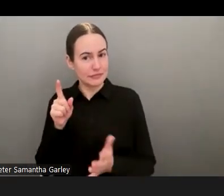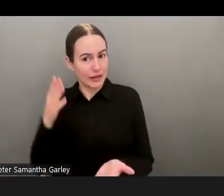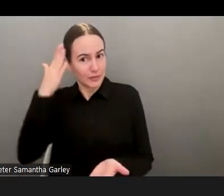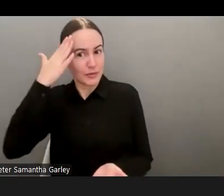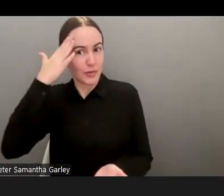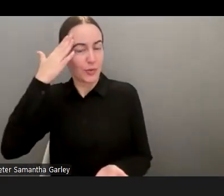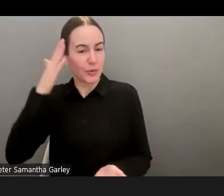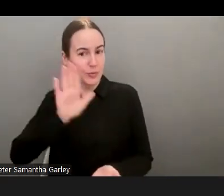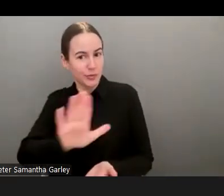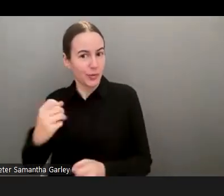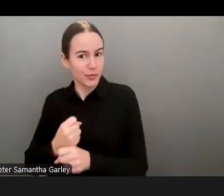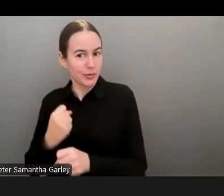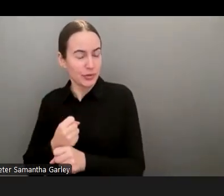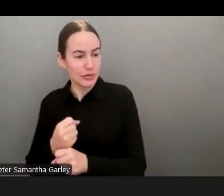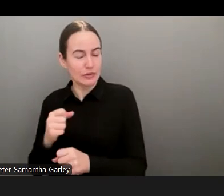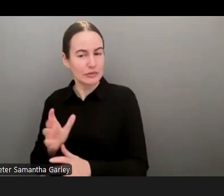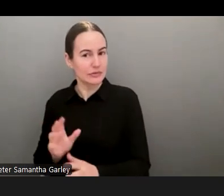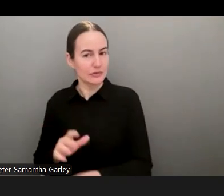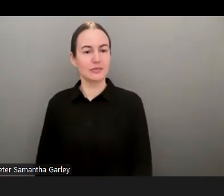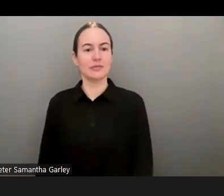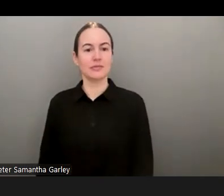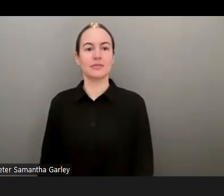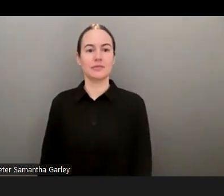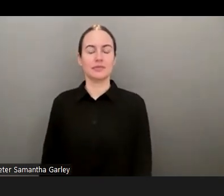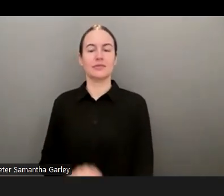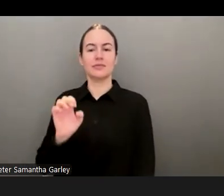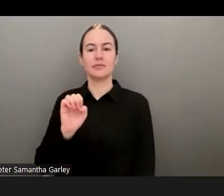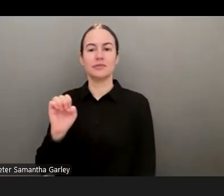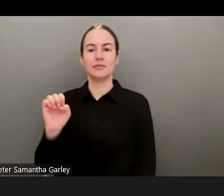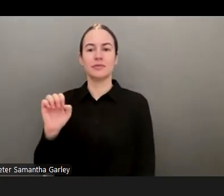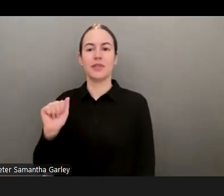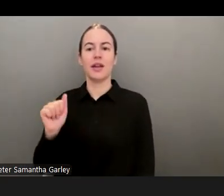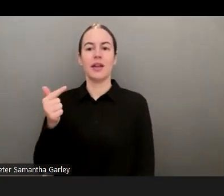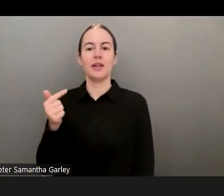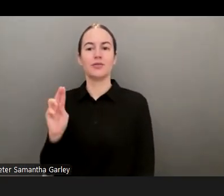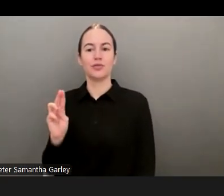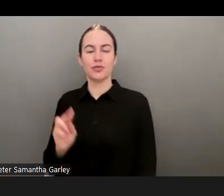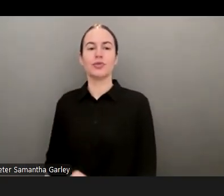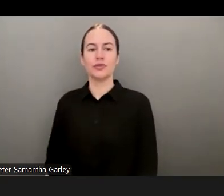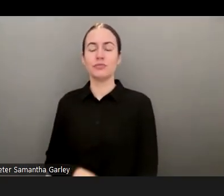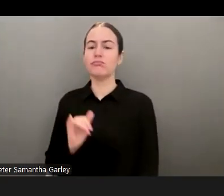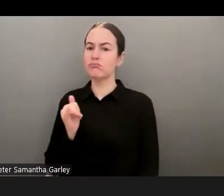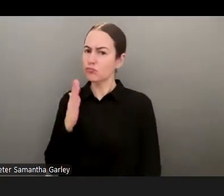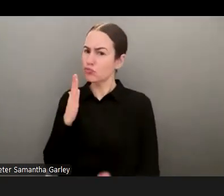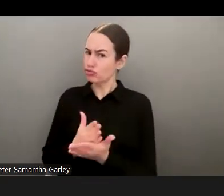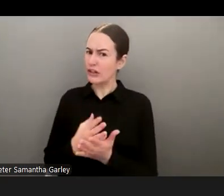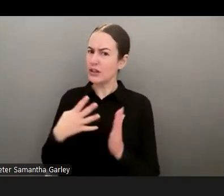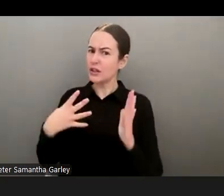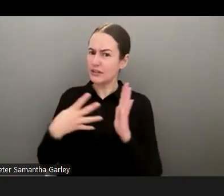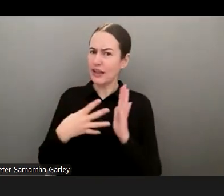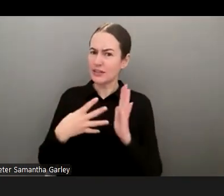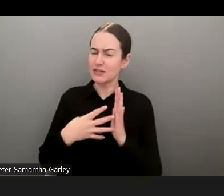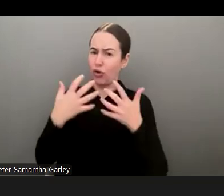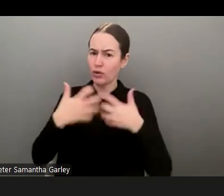and understand things. Yeah. I'd say that it is a real testing, but it's very superficial testing.